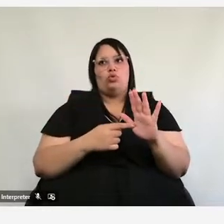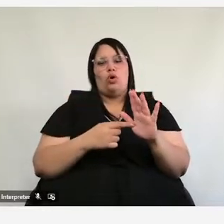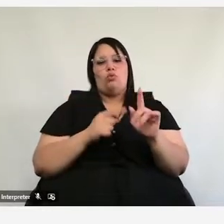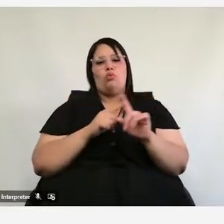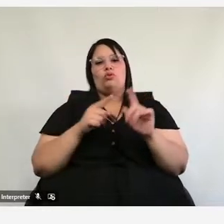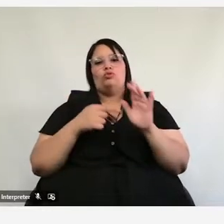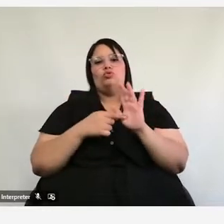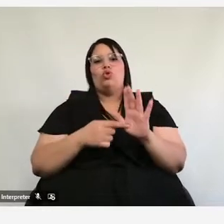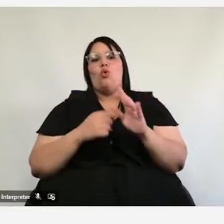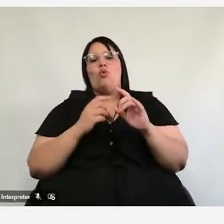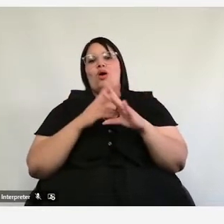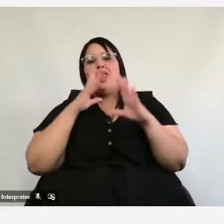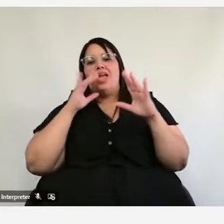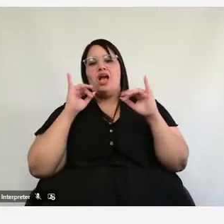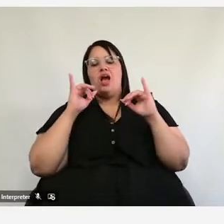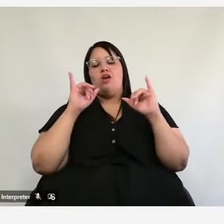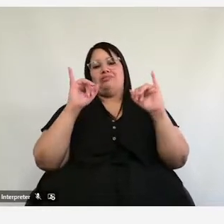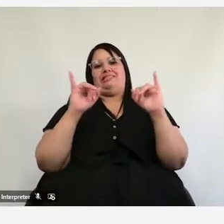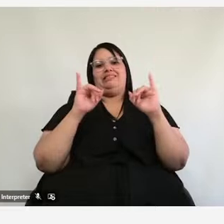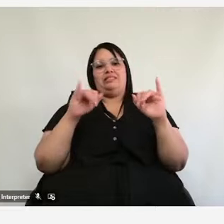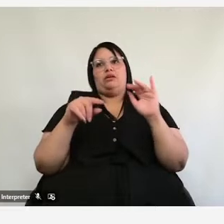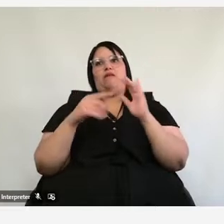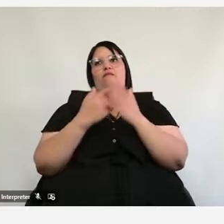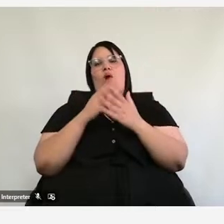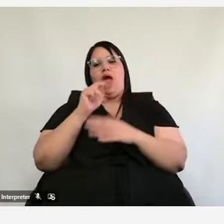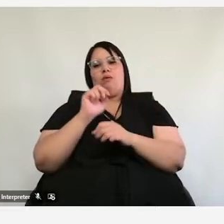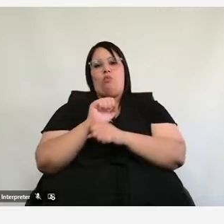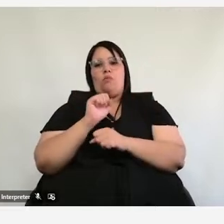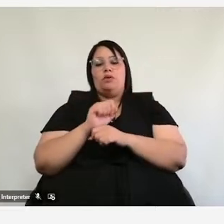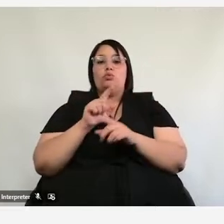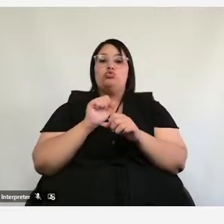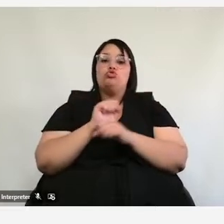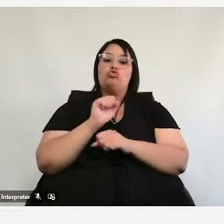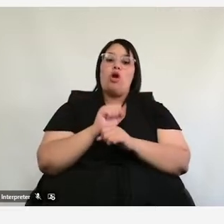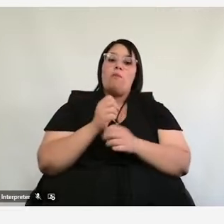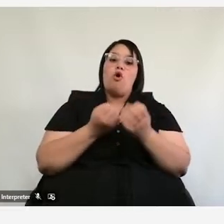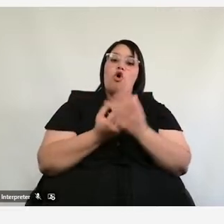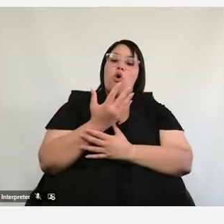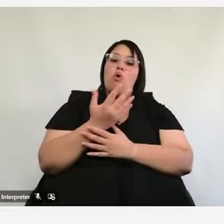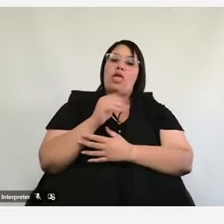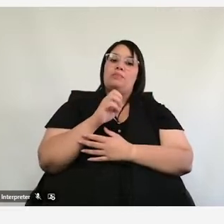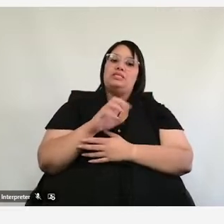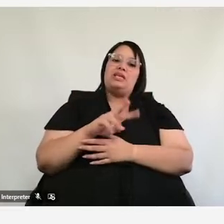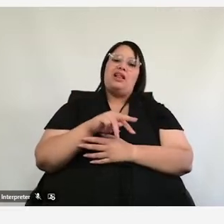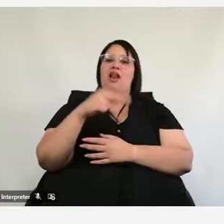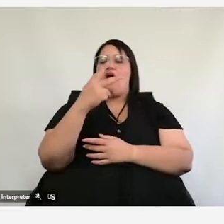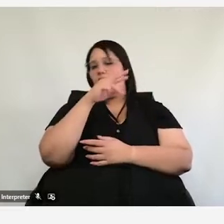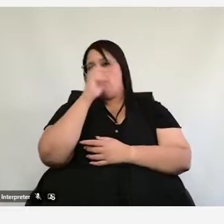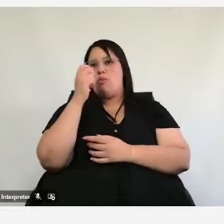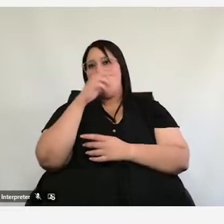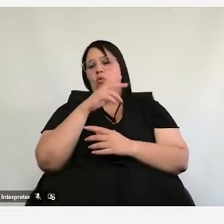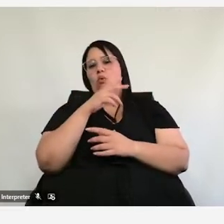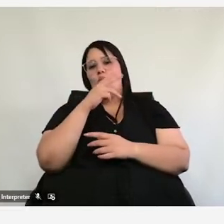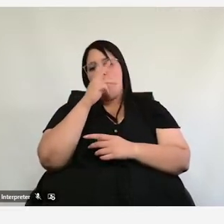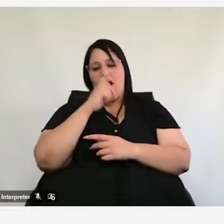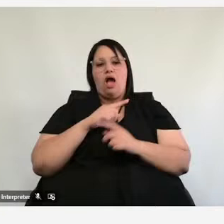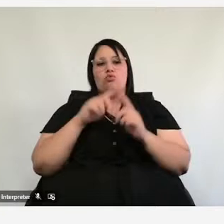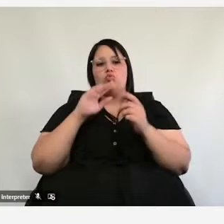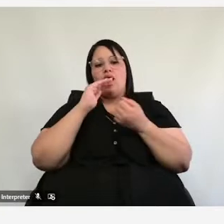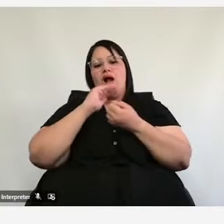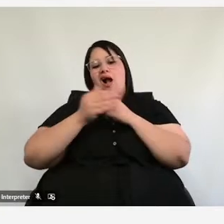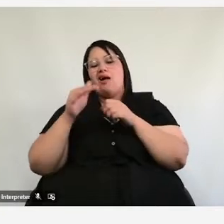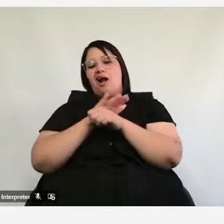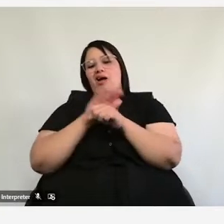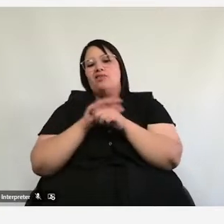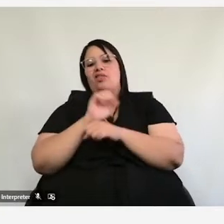of unemployment. The stepping up for growth and jobs mantra by the MEC is another blue lie to mask their failures and expose that